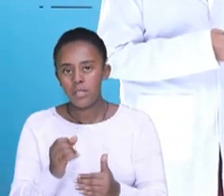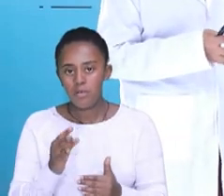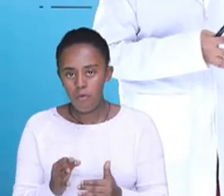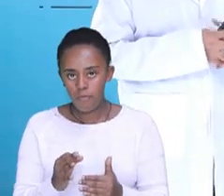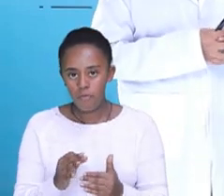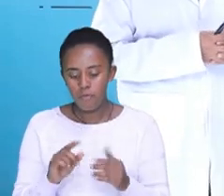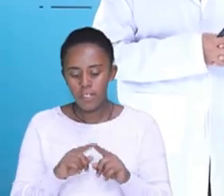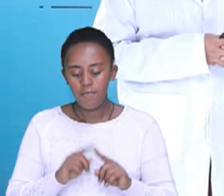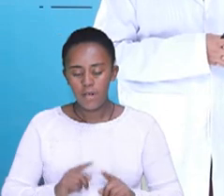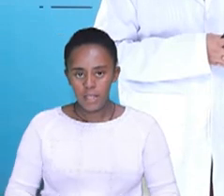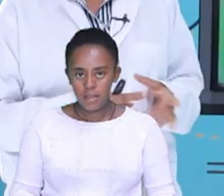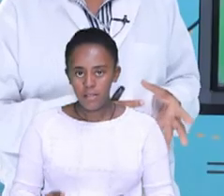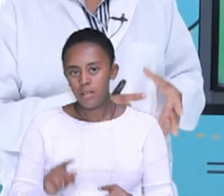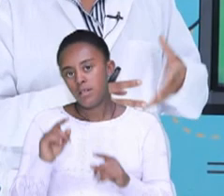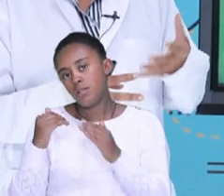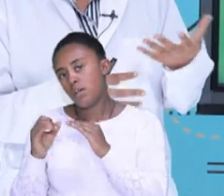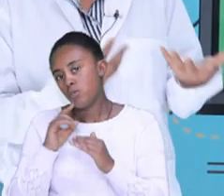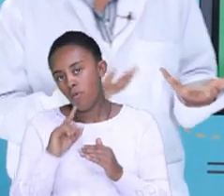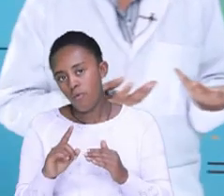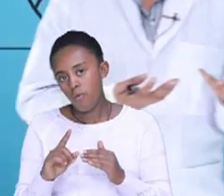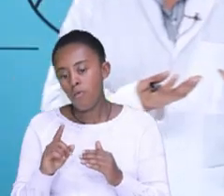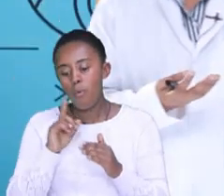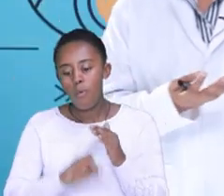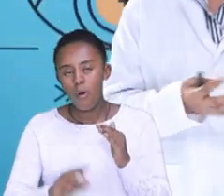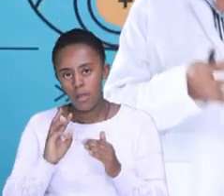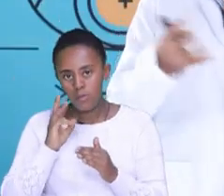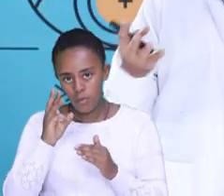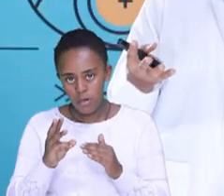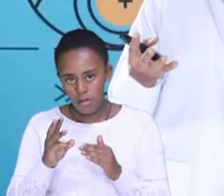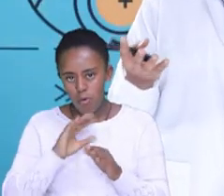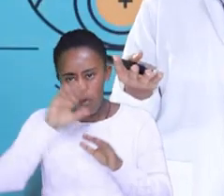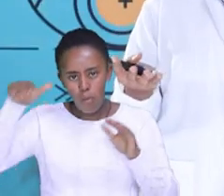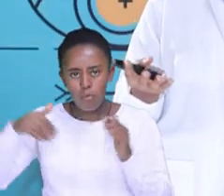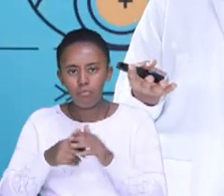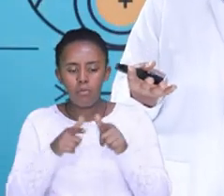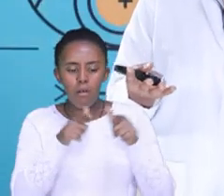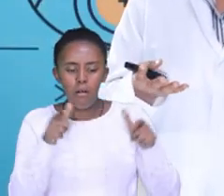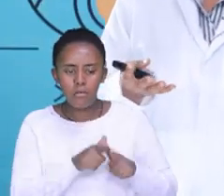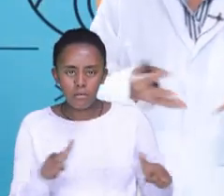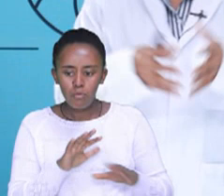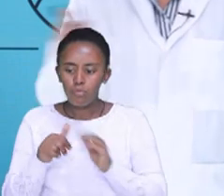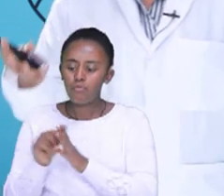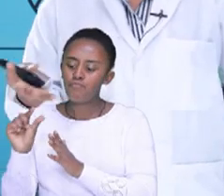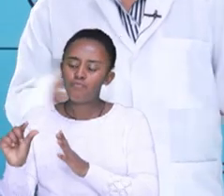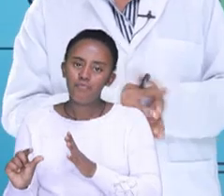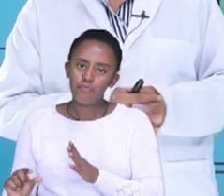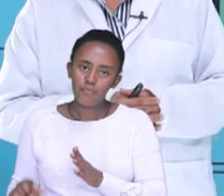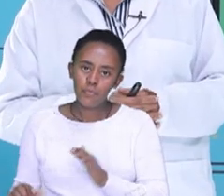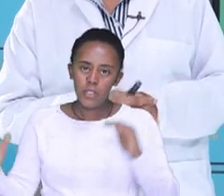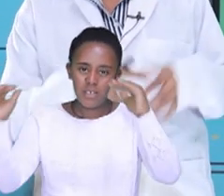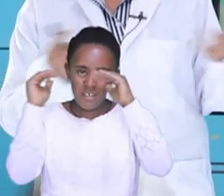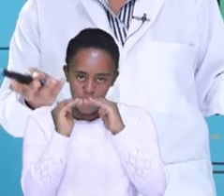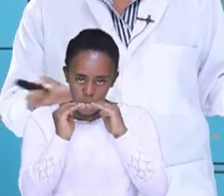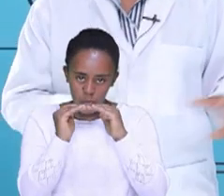the different size of cell, or what will happen if all cells are large in size or all cells are